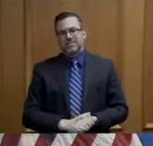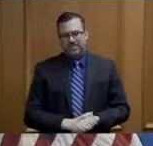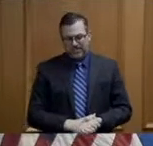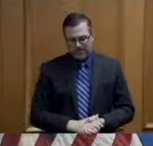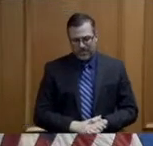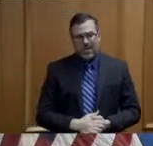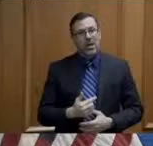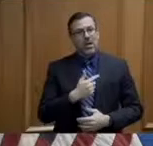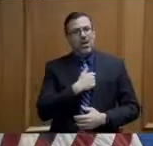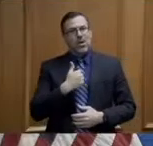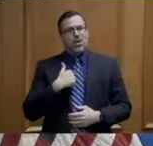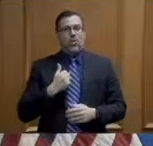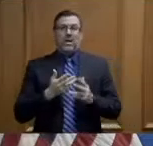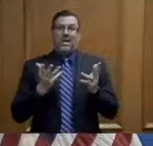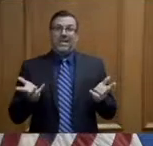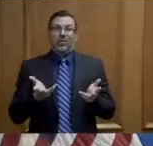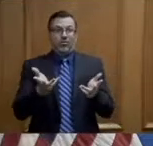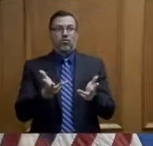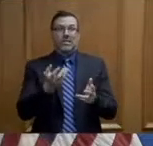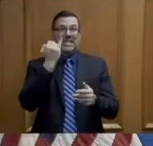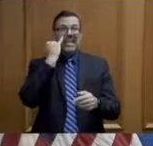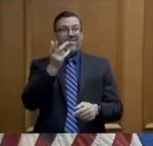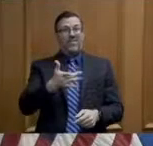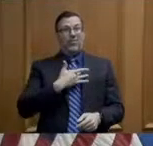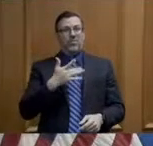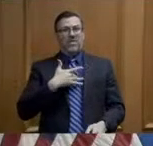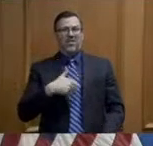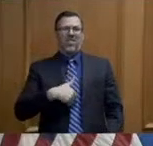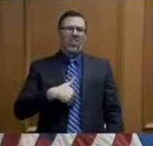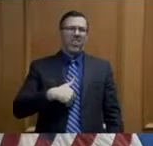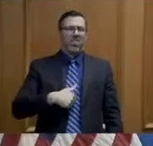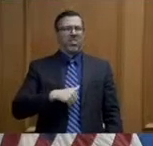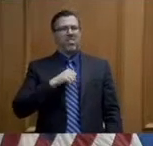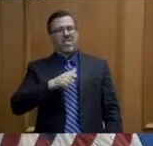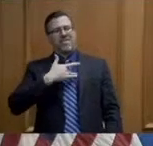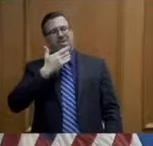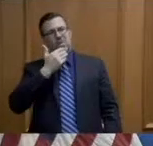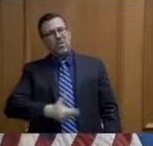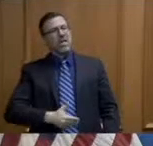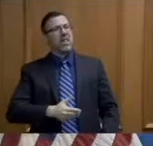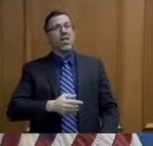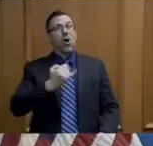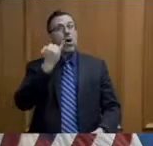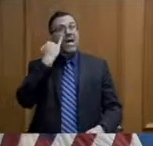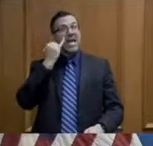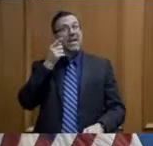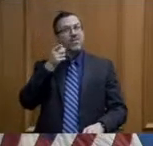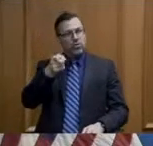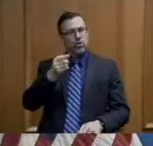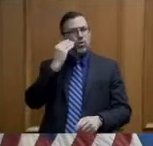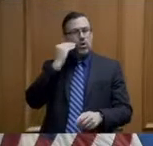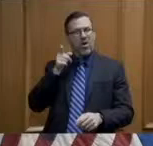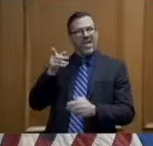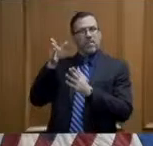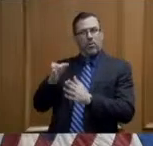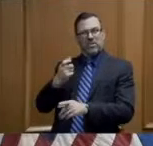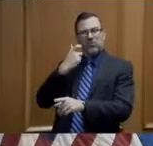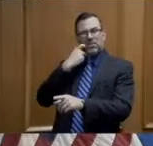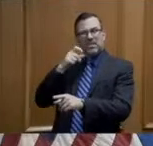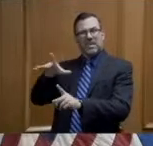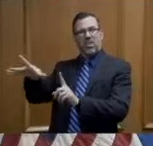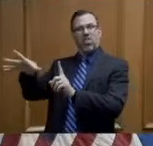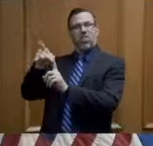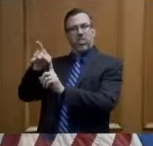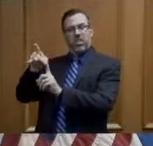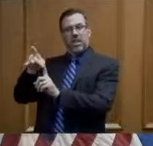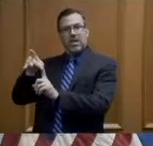every Tennessean who isn't feeling well or who has come in contact with someone who has had COVID-19 to